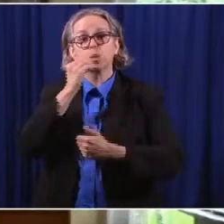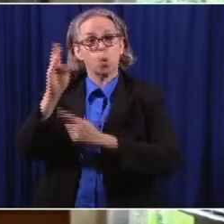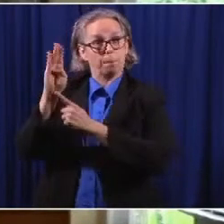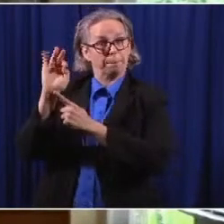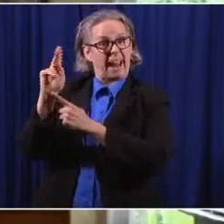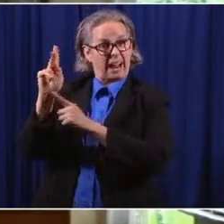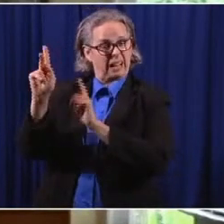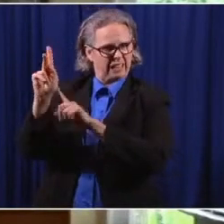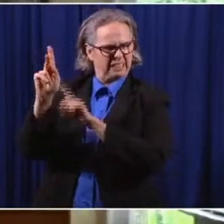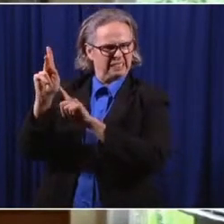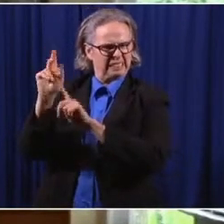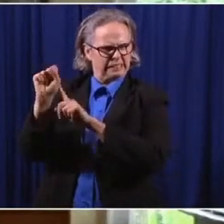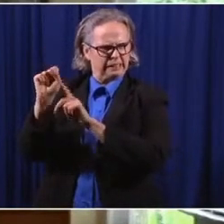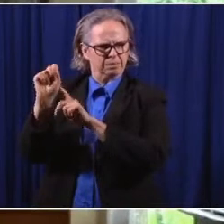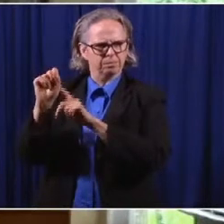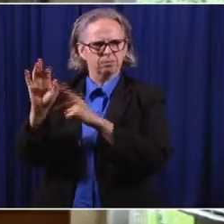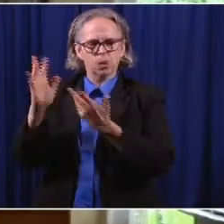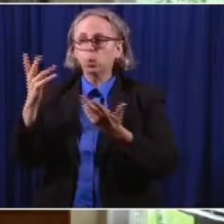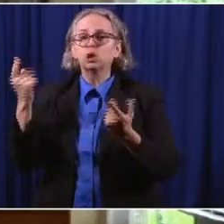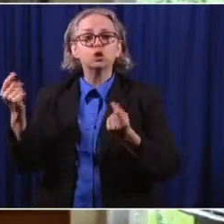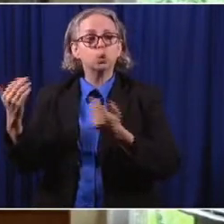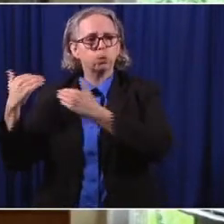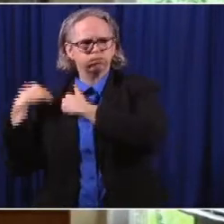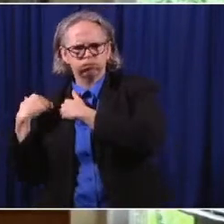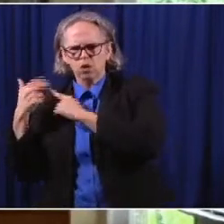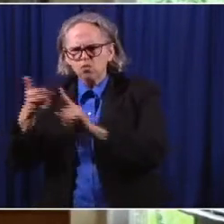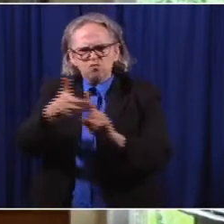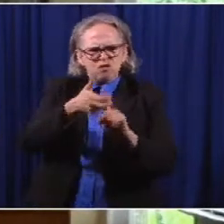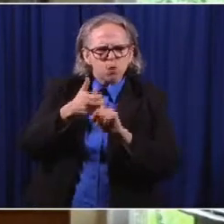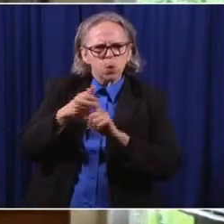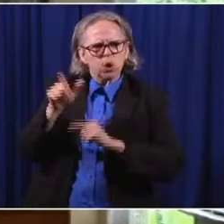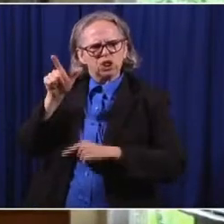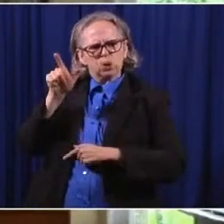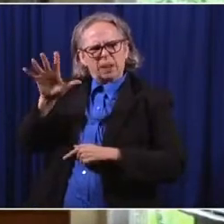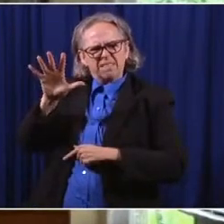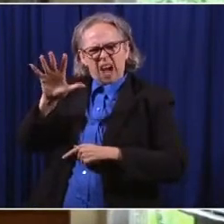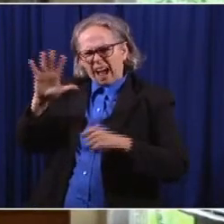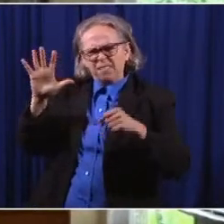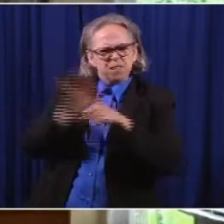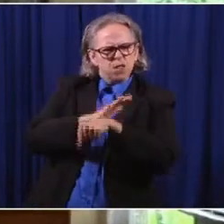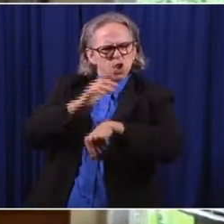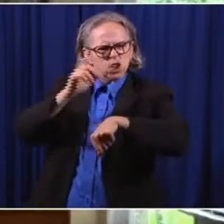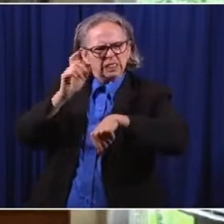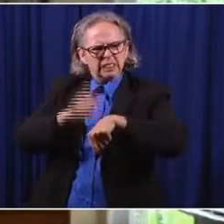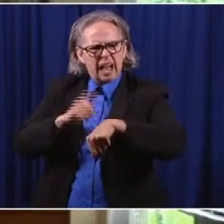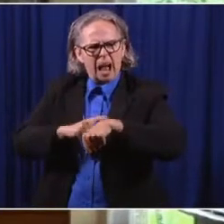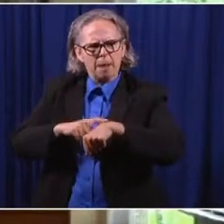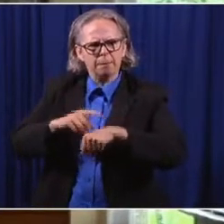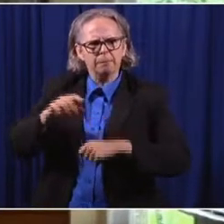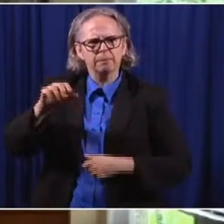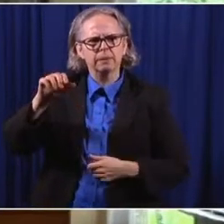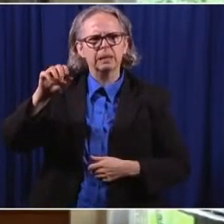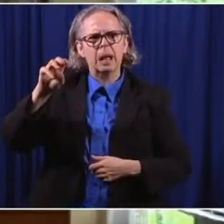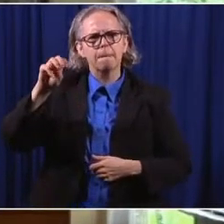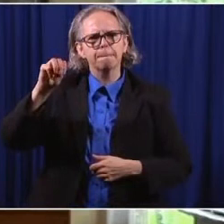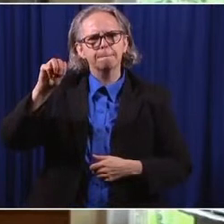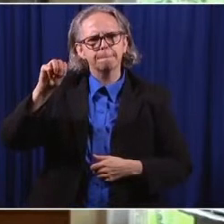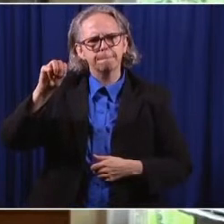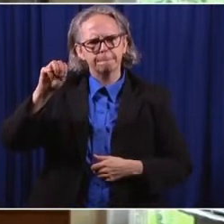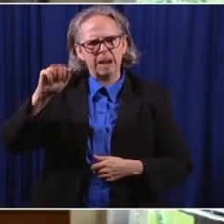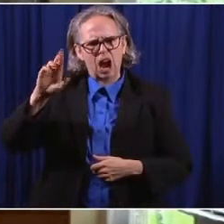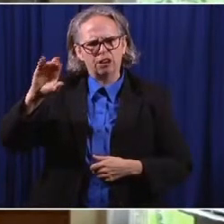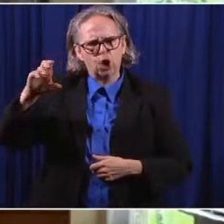25 full-time AmeriCorps Vista National Service individuals as part of a new program to respond